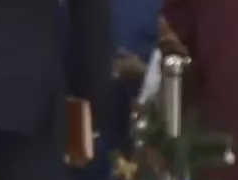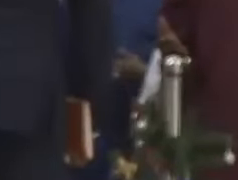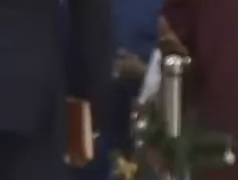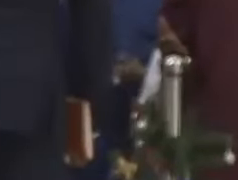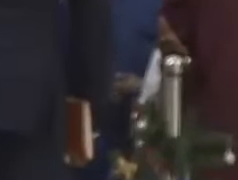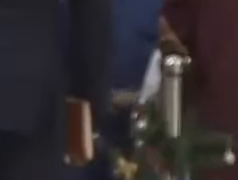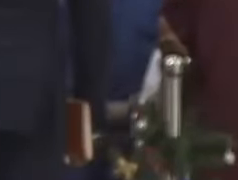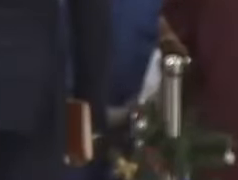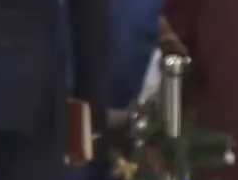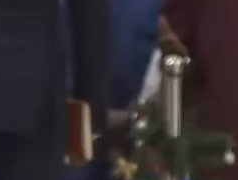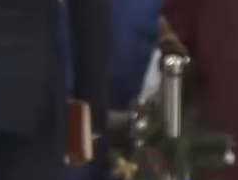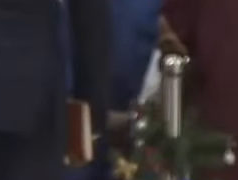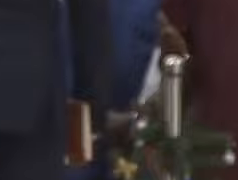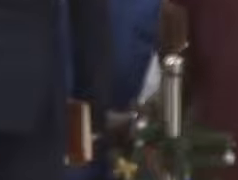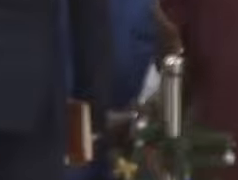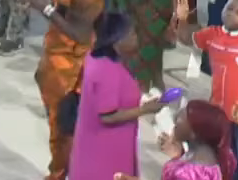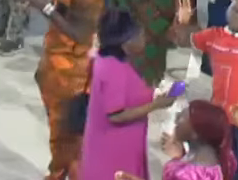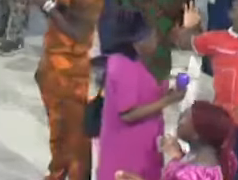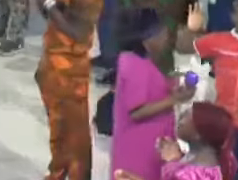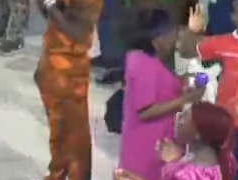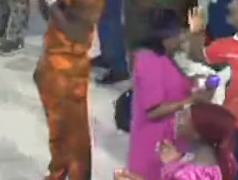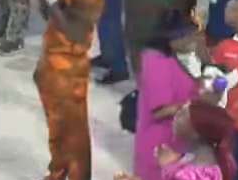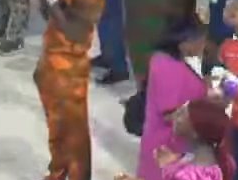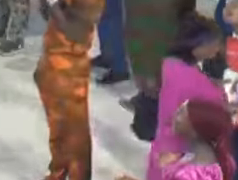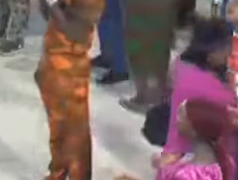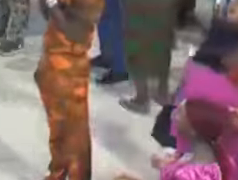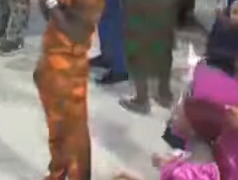He will show you what is to come.